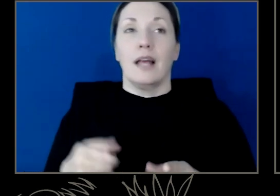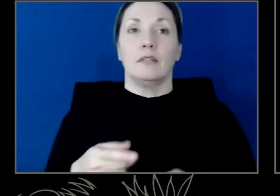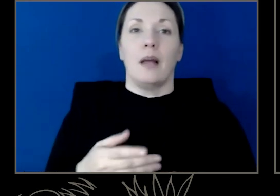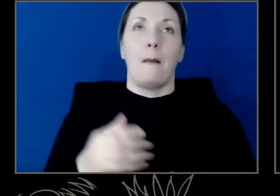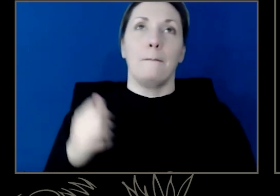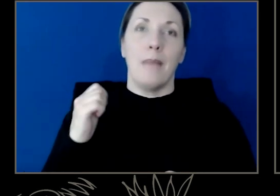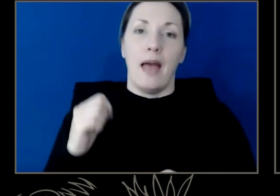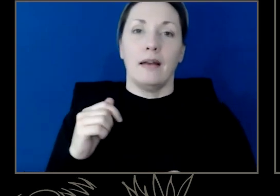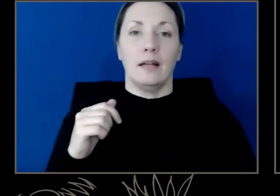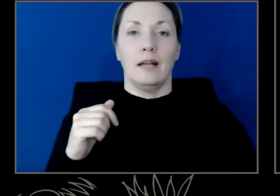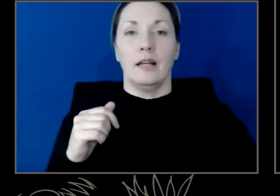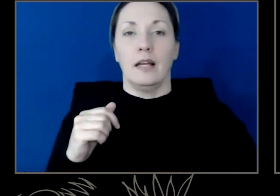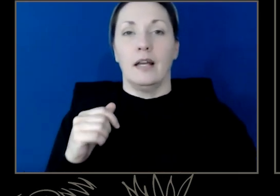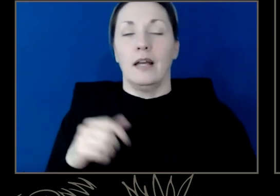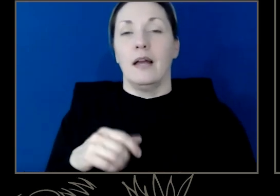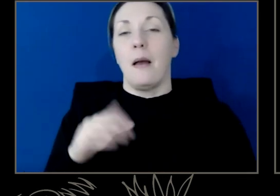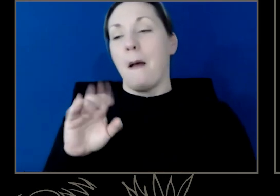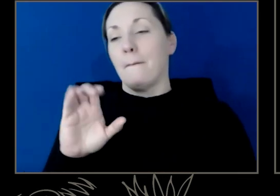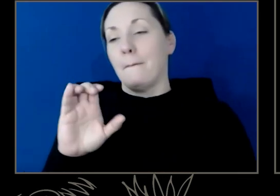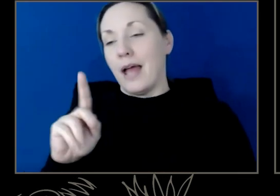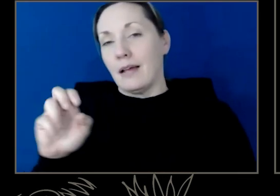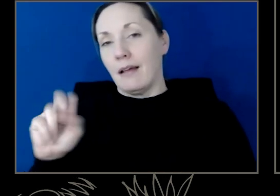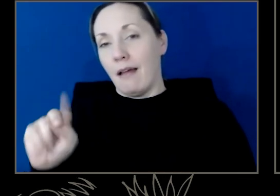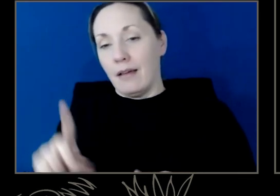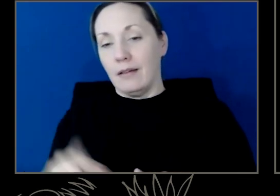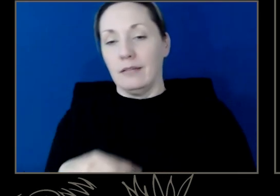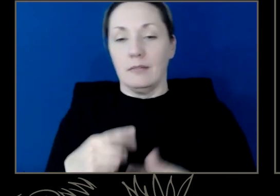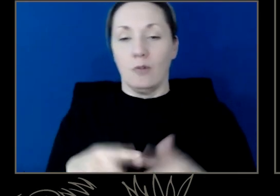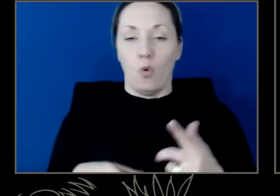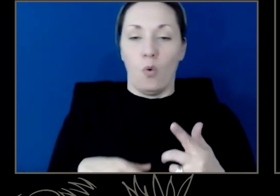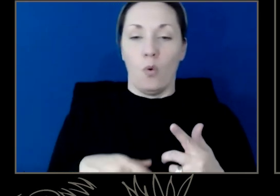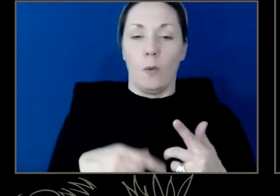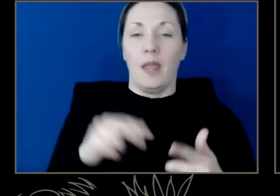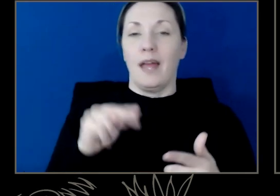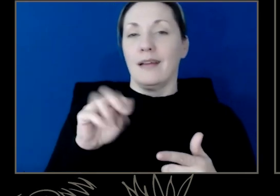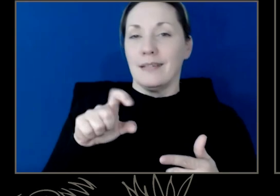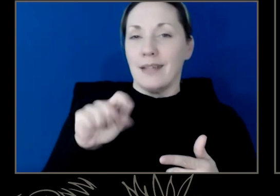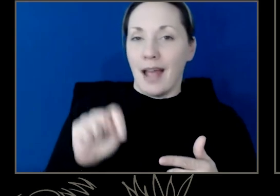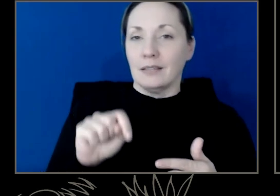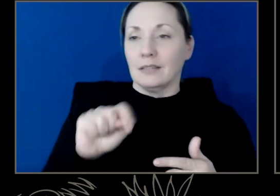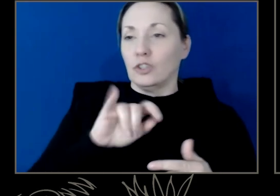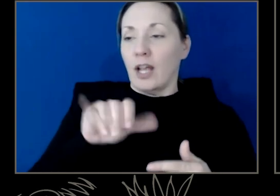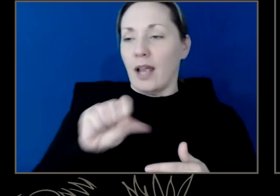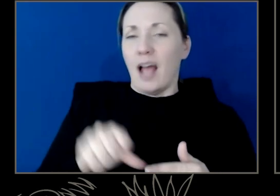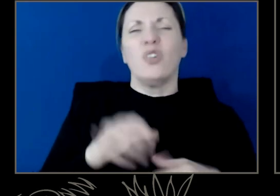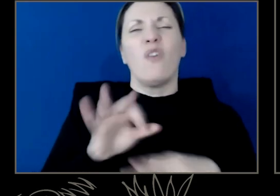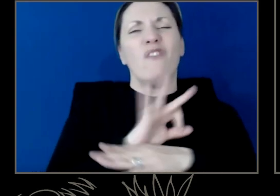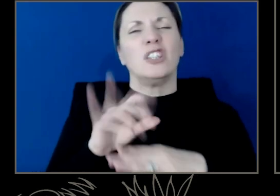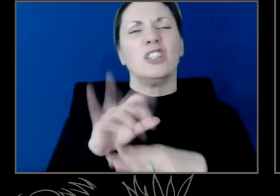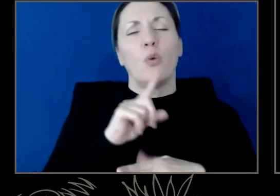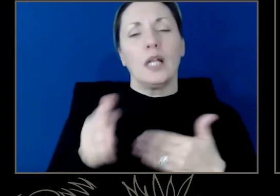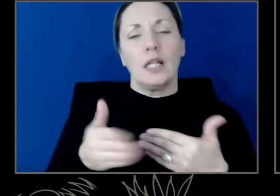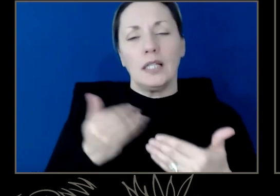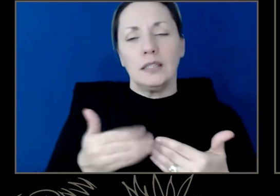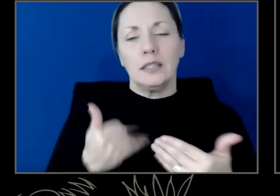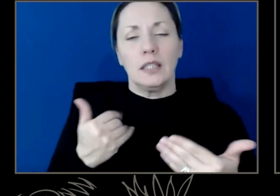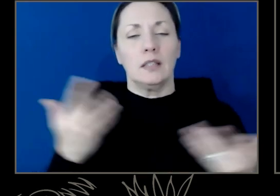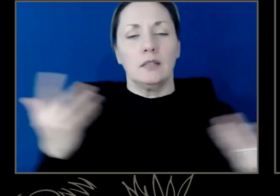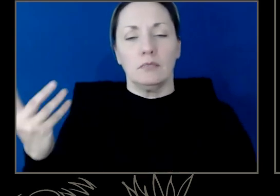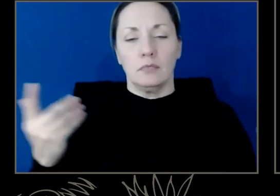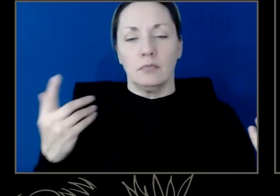like Next.js server actions or Vercel functions, or a really easy Cloudflare worker style